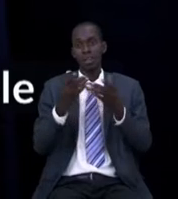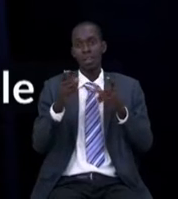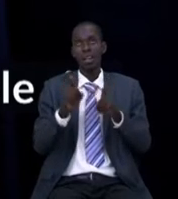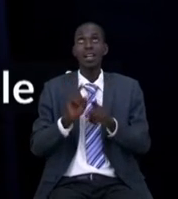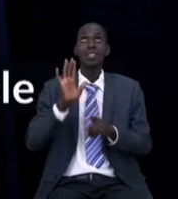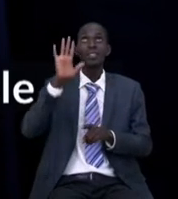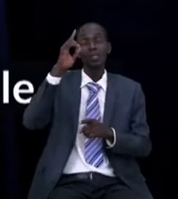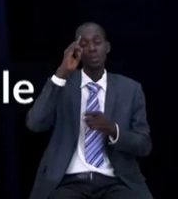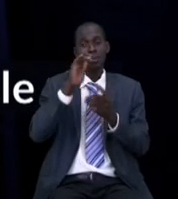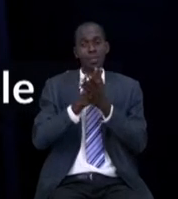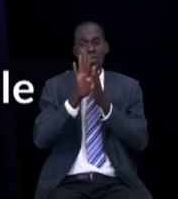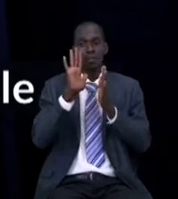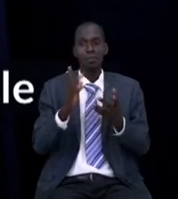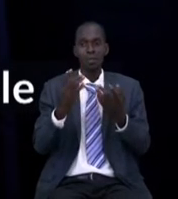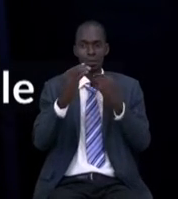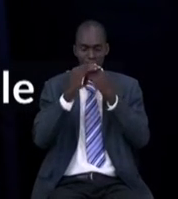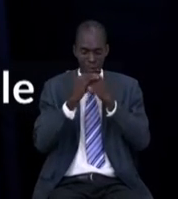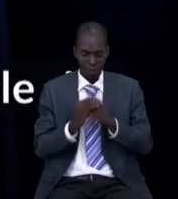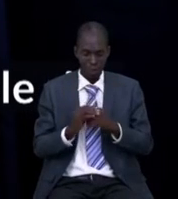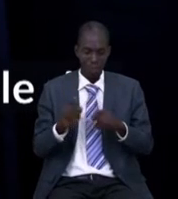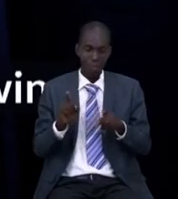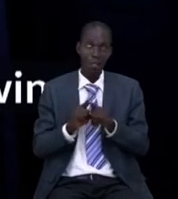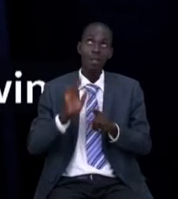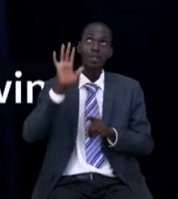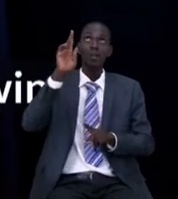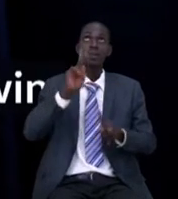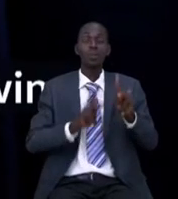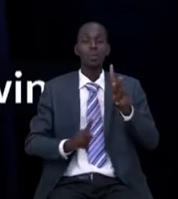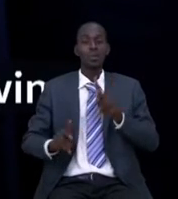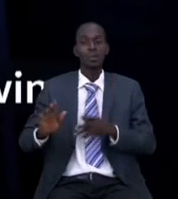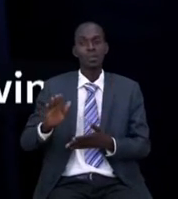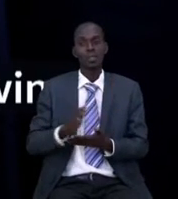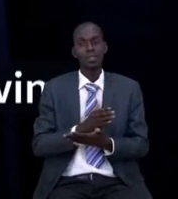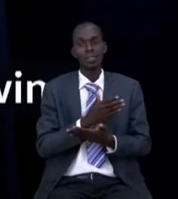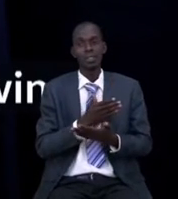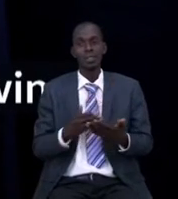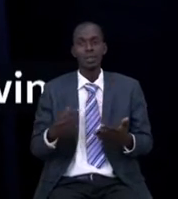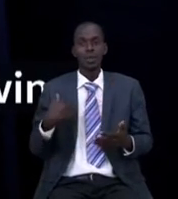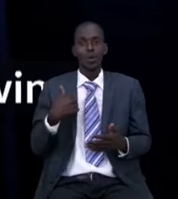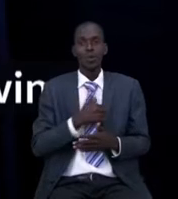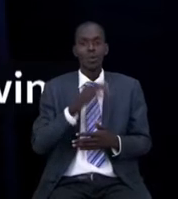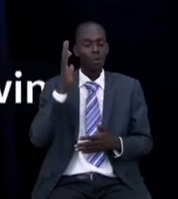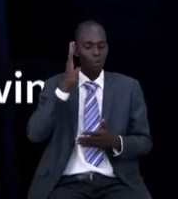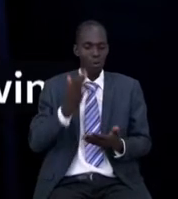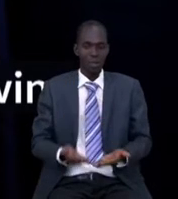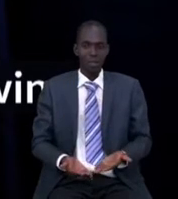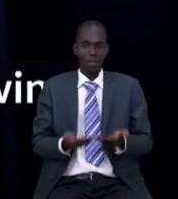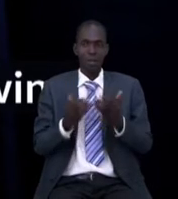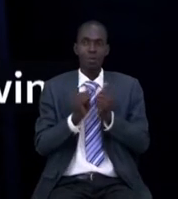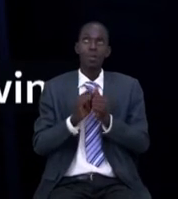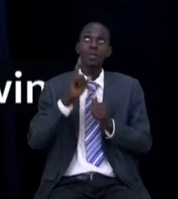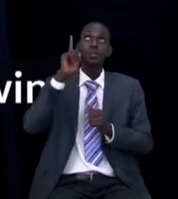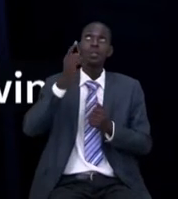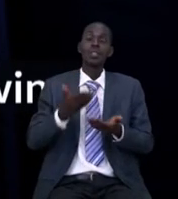down, as your people sing, we will rise with you, lifted on.